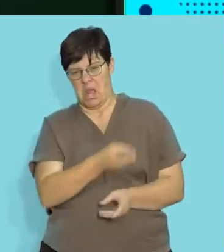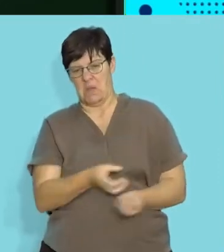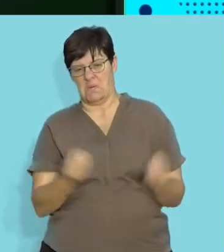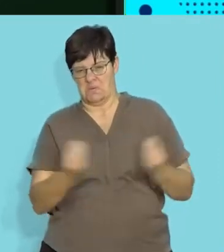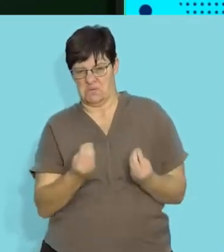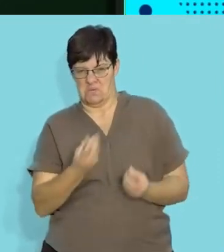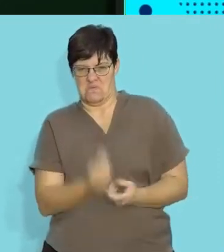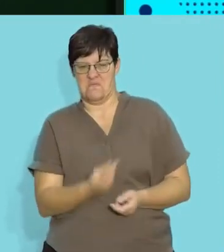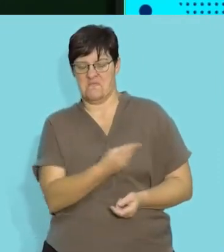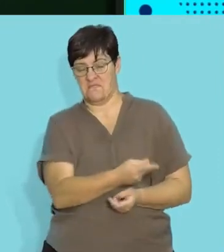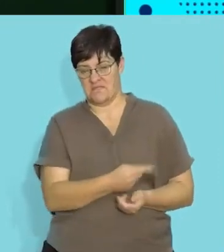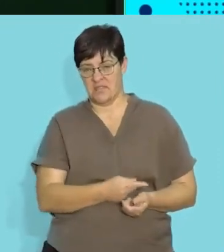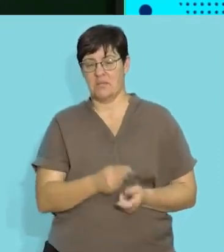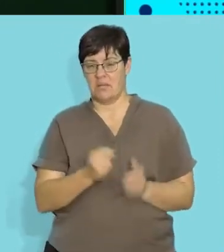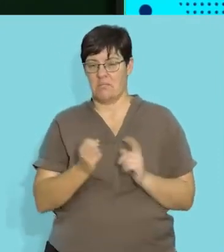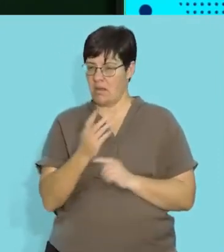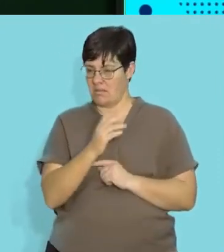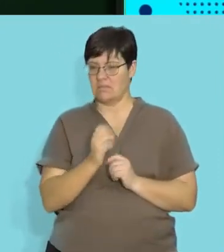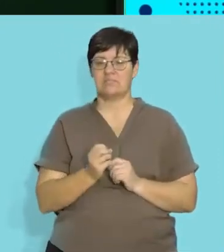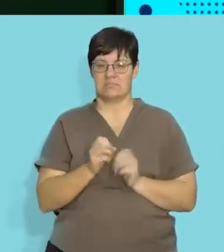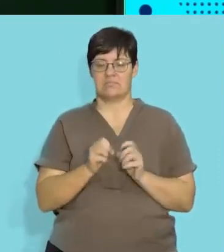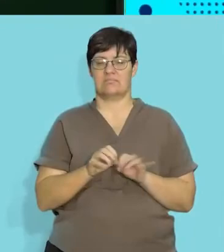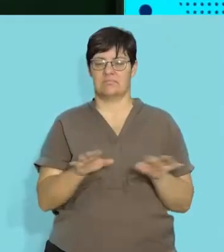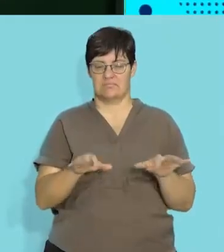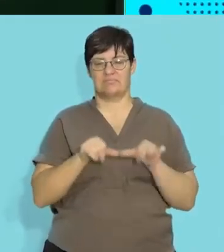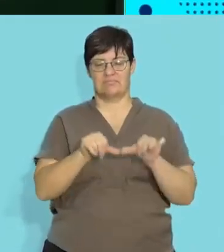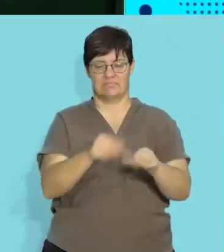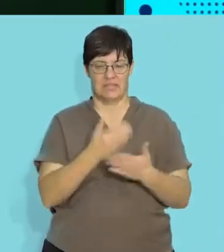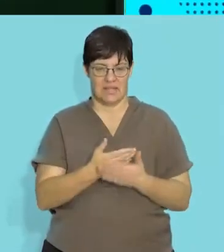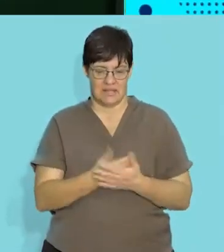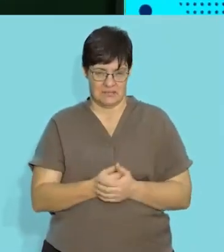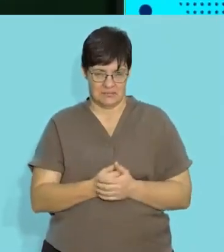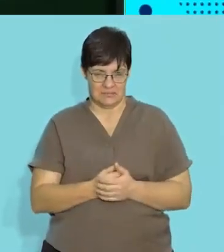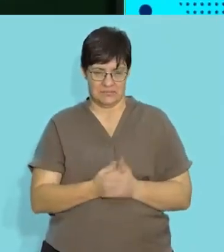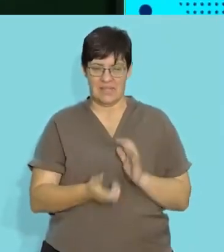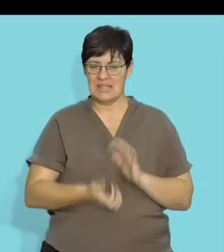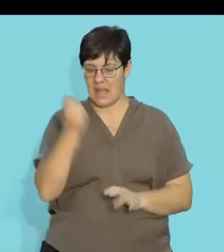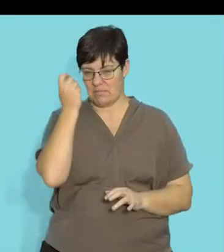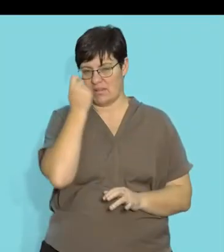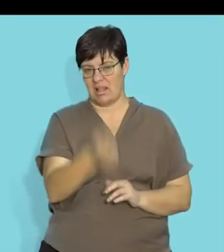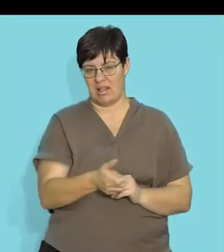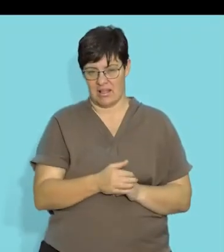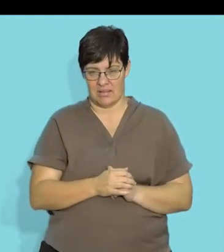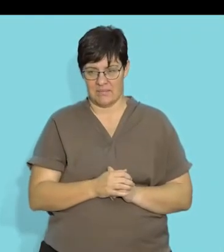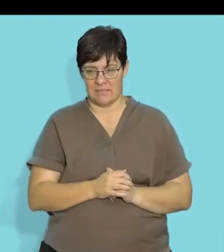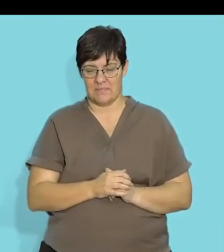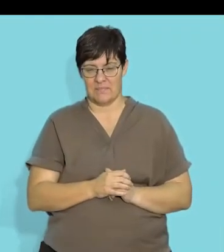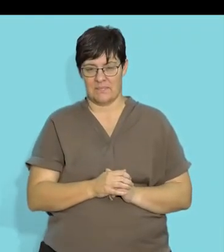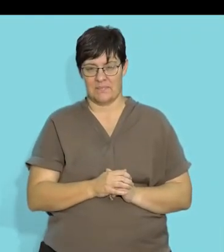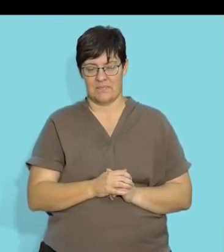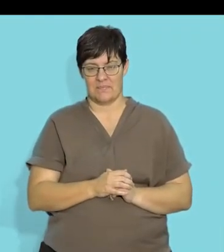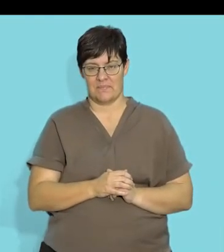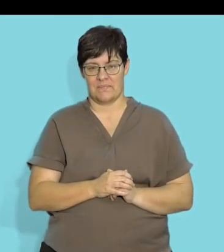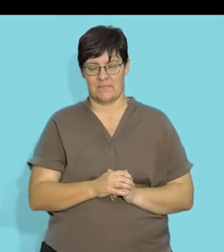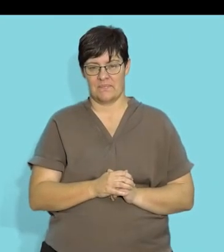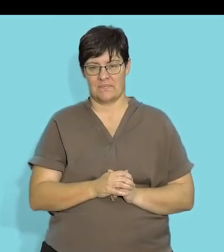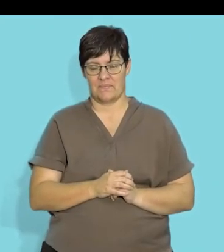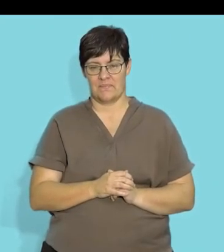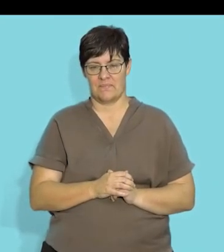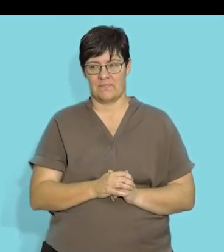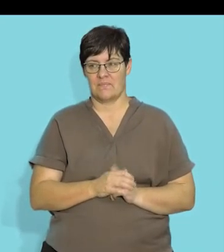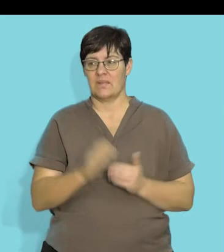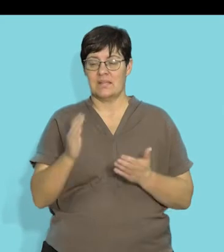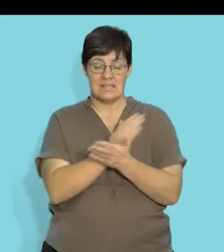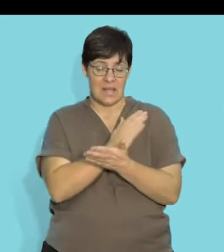this ensures that the plants actually are able to survive with minimal damage from your predators.